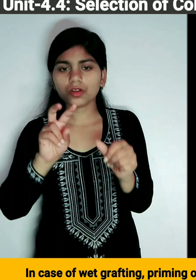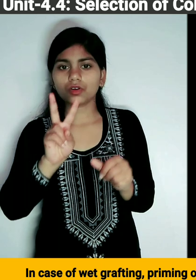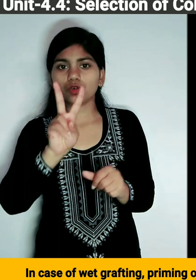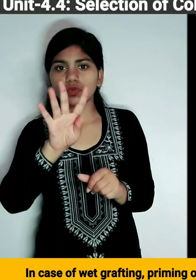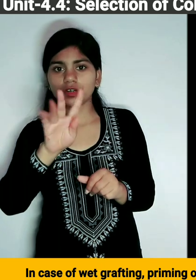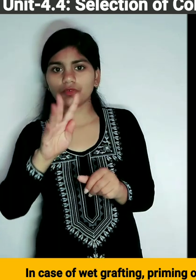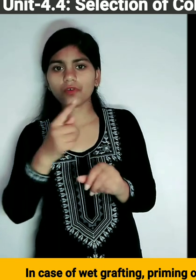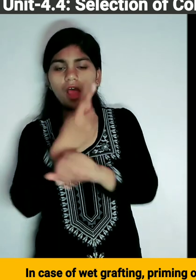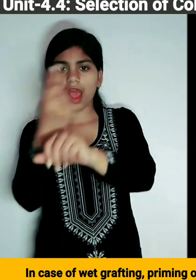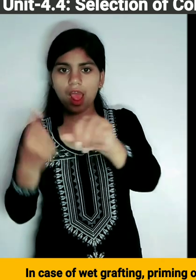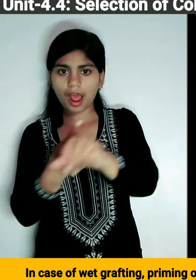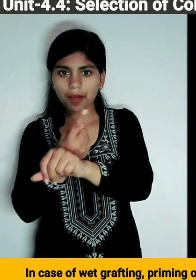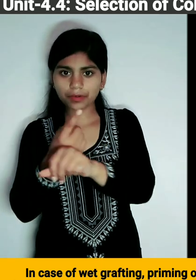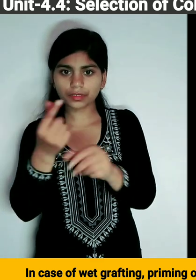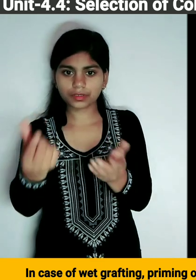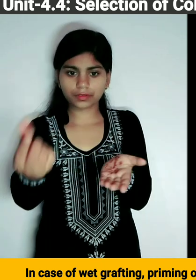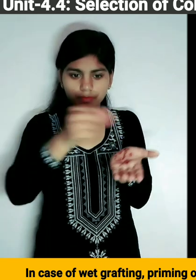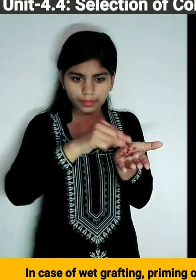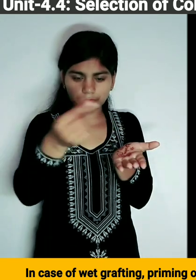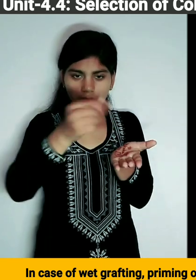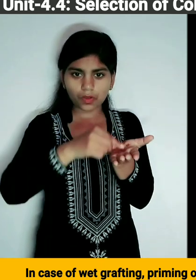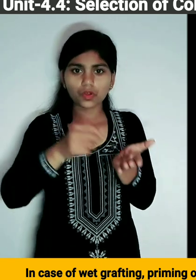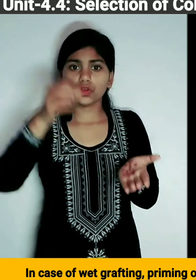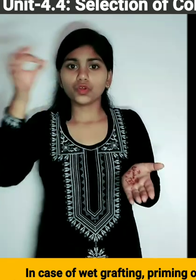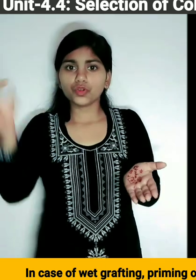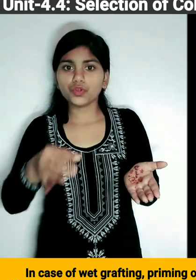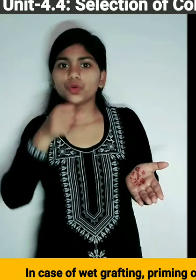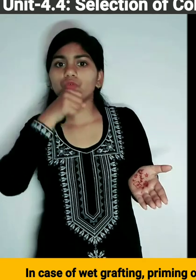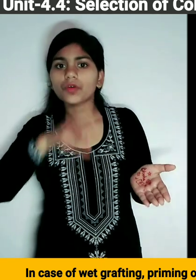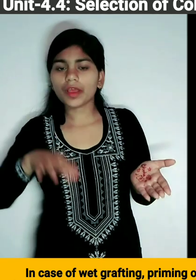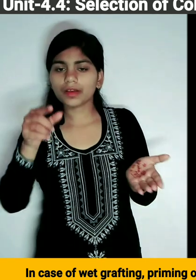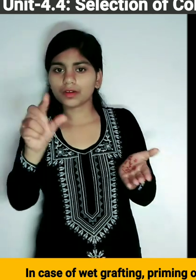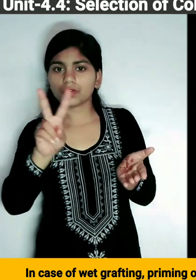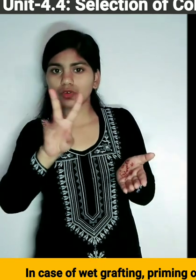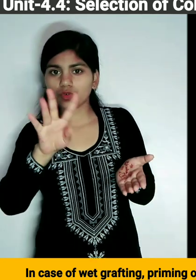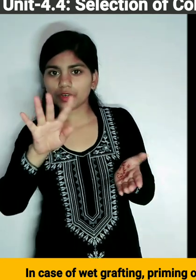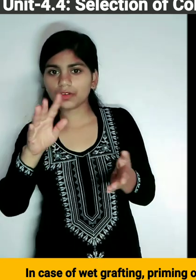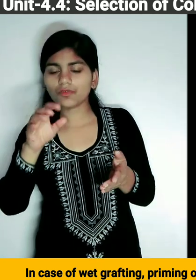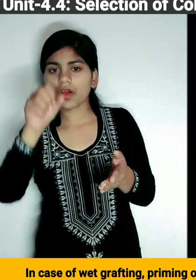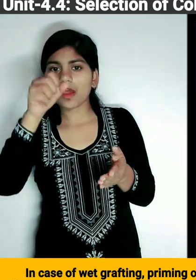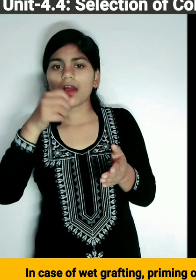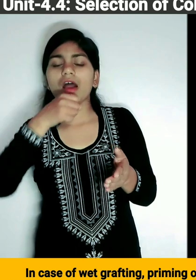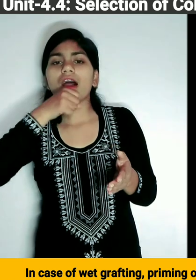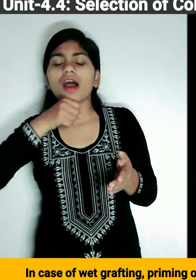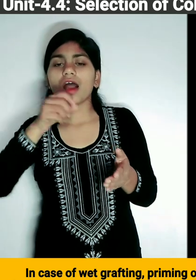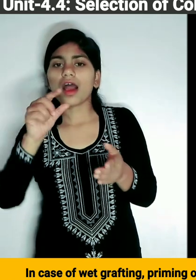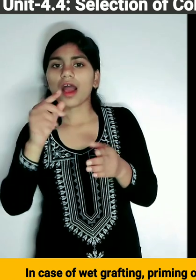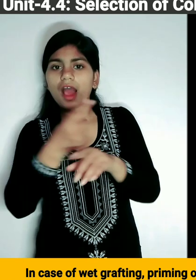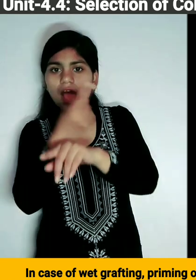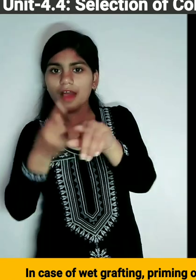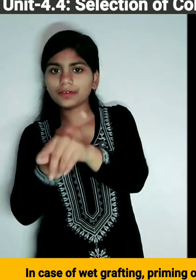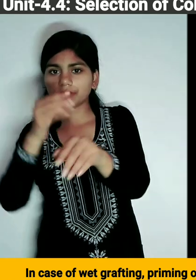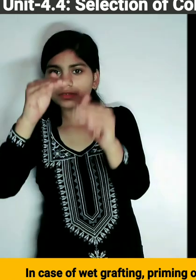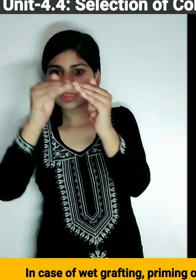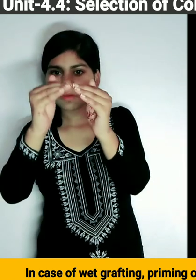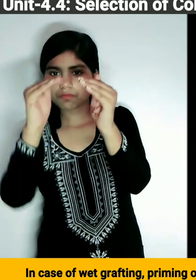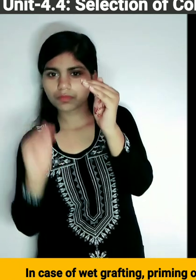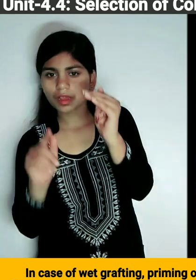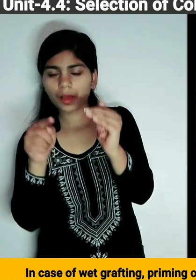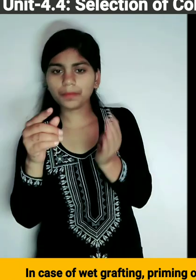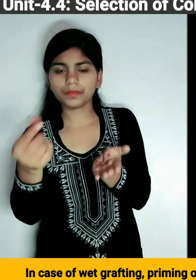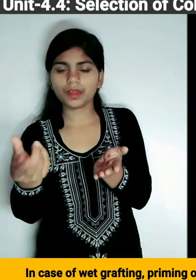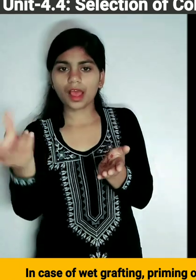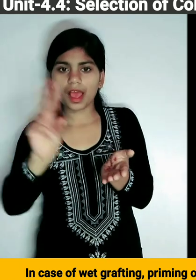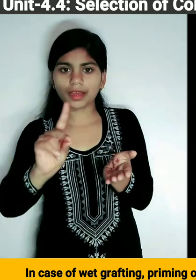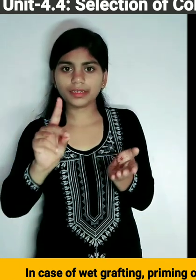new young larvae of less than 24 hours age are regrafted into these cell